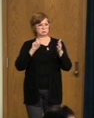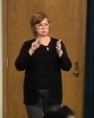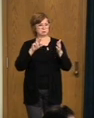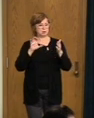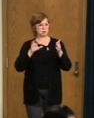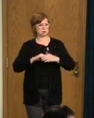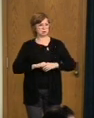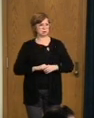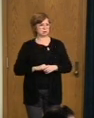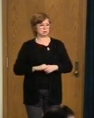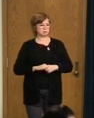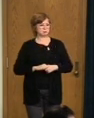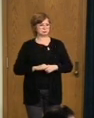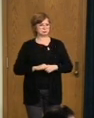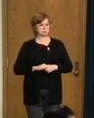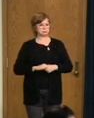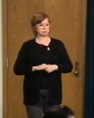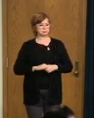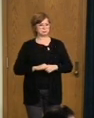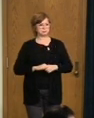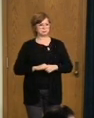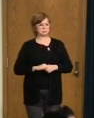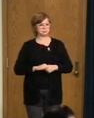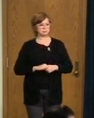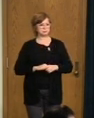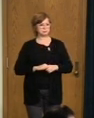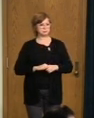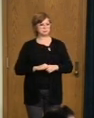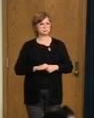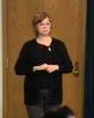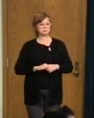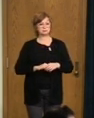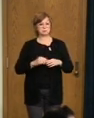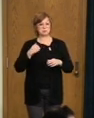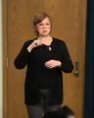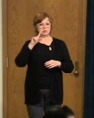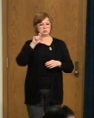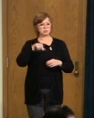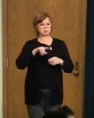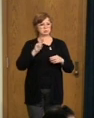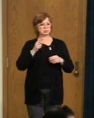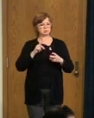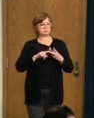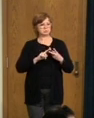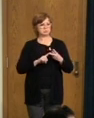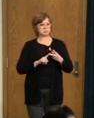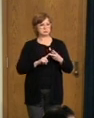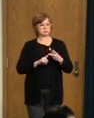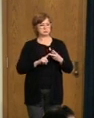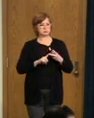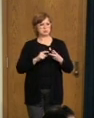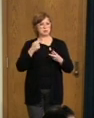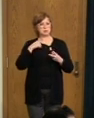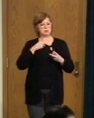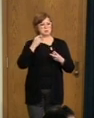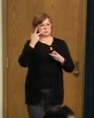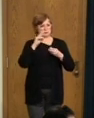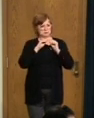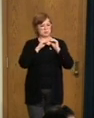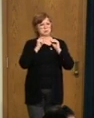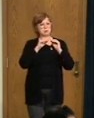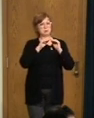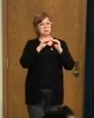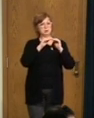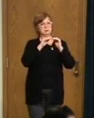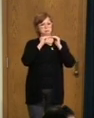Yes. You both talked about the plateauing of the daily case numbers, but we're still seeing high test positivity. How